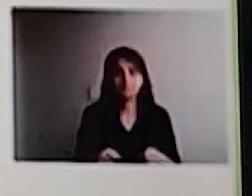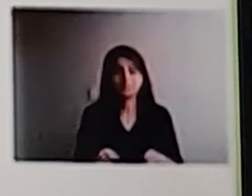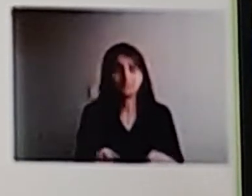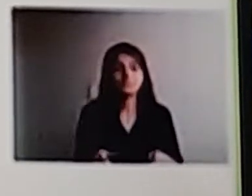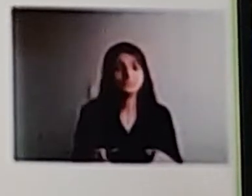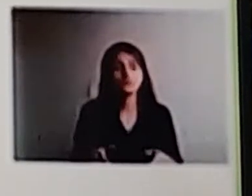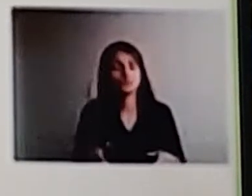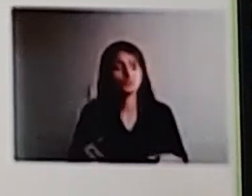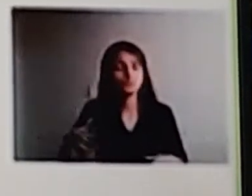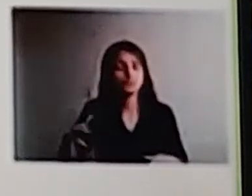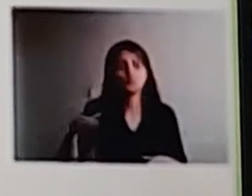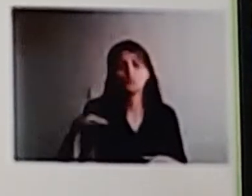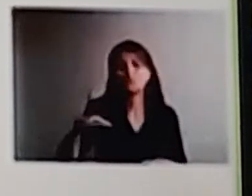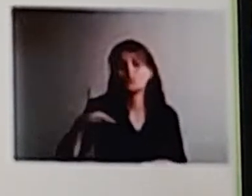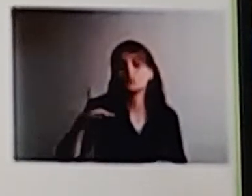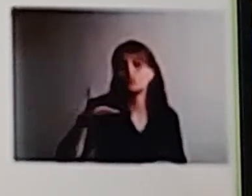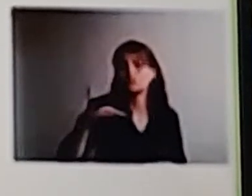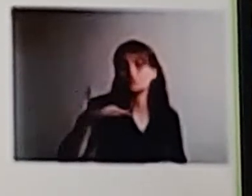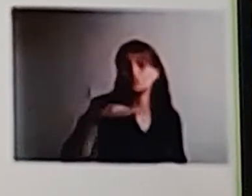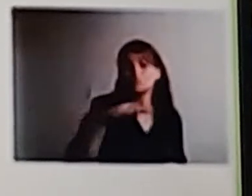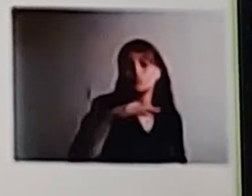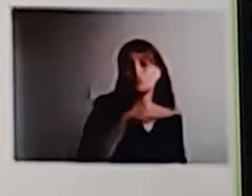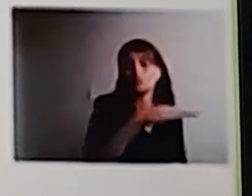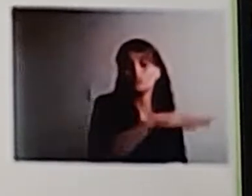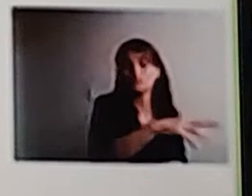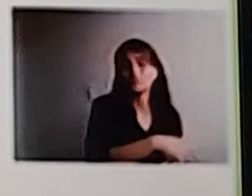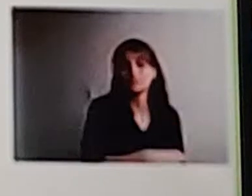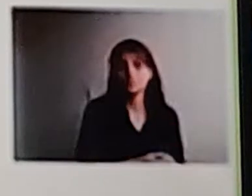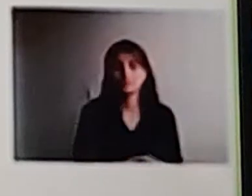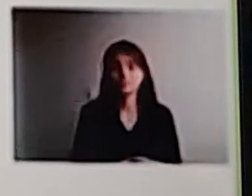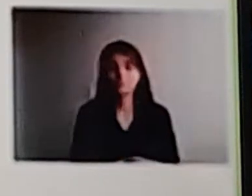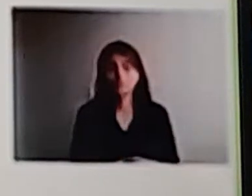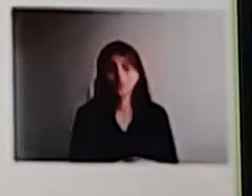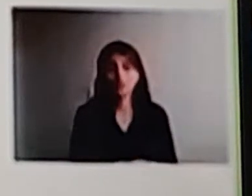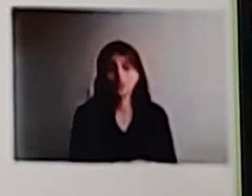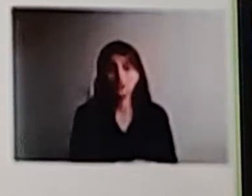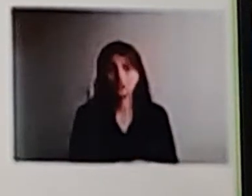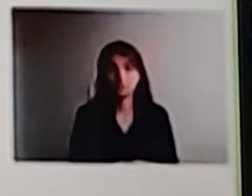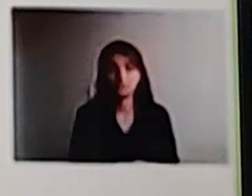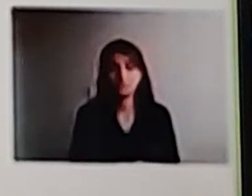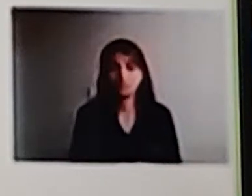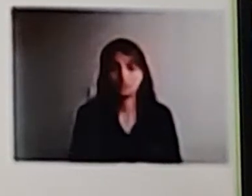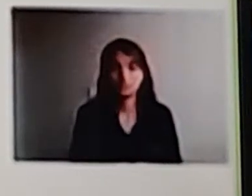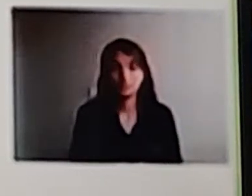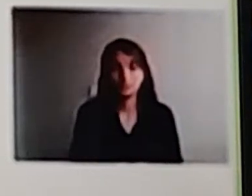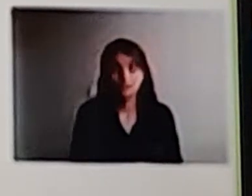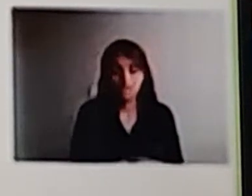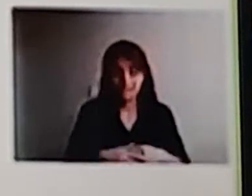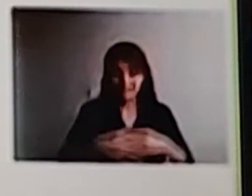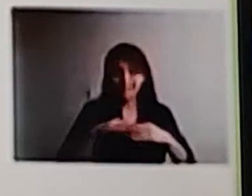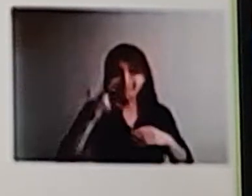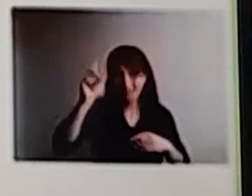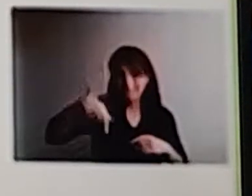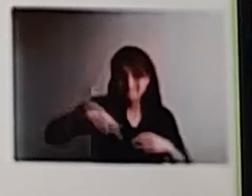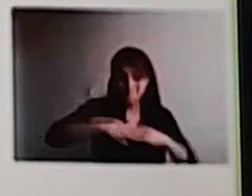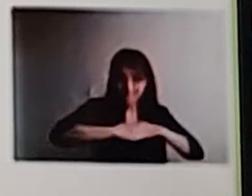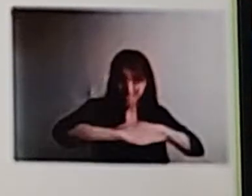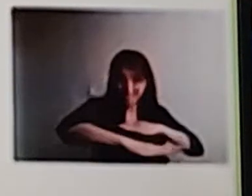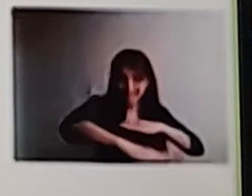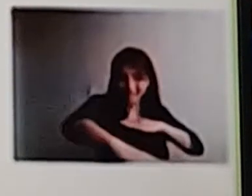and there is a carpet to take him exactly inside the sea, inside the water.